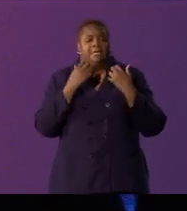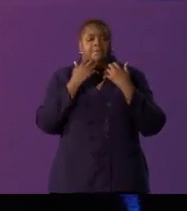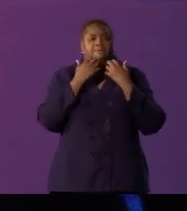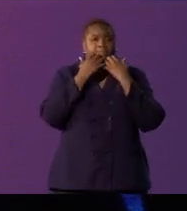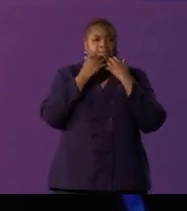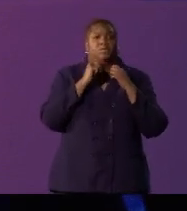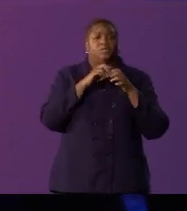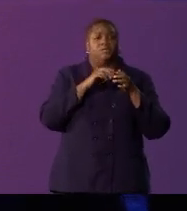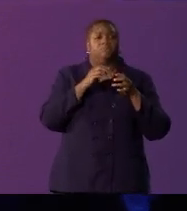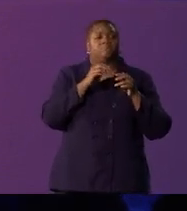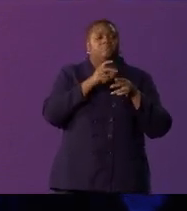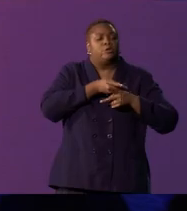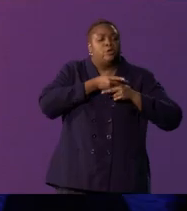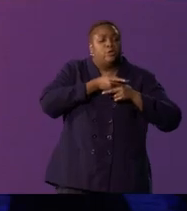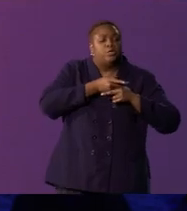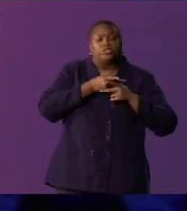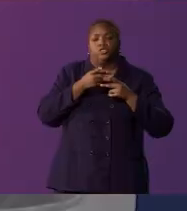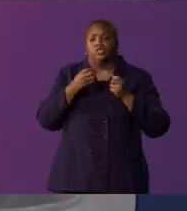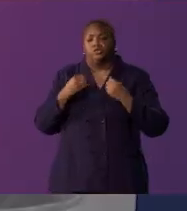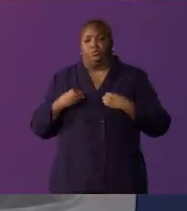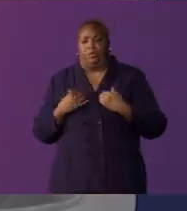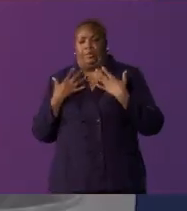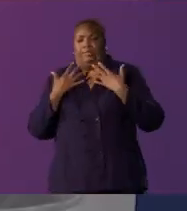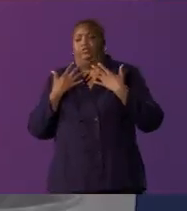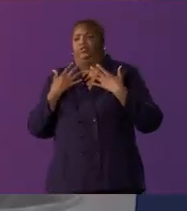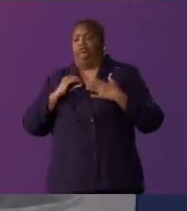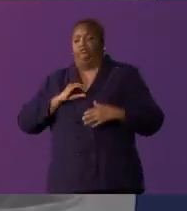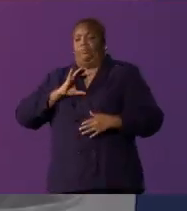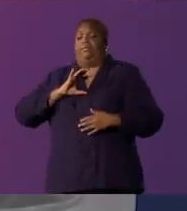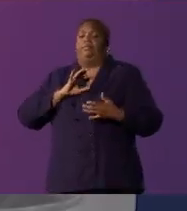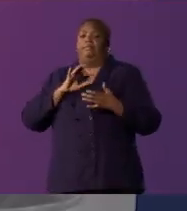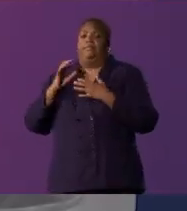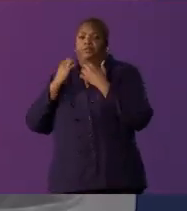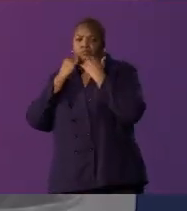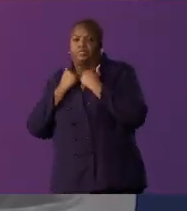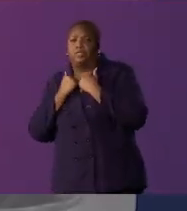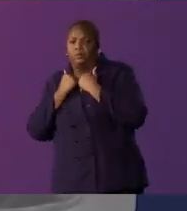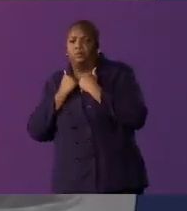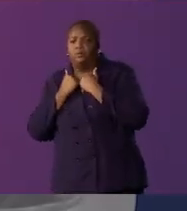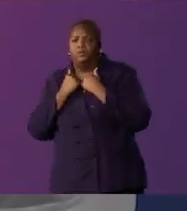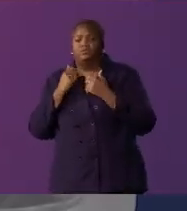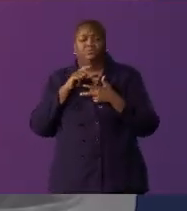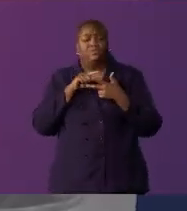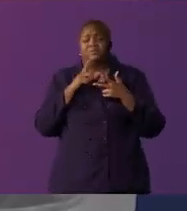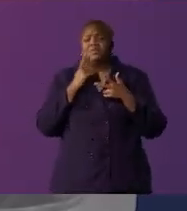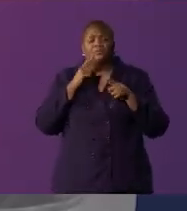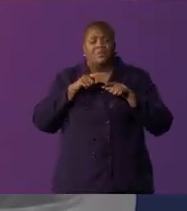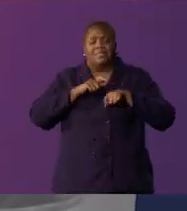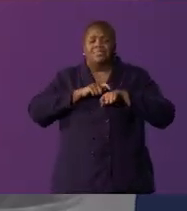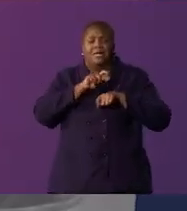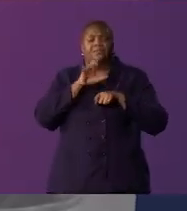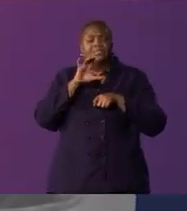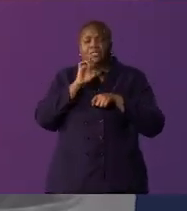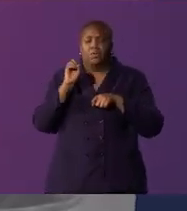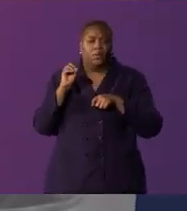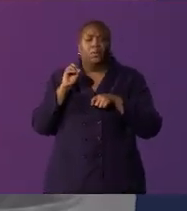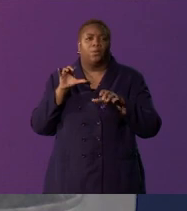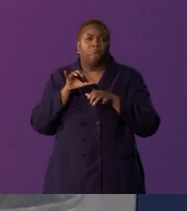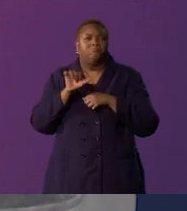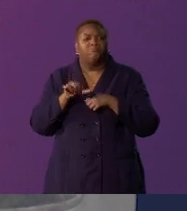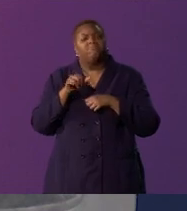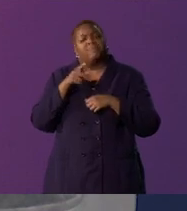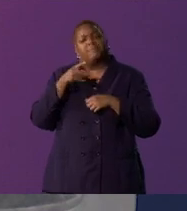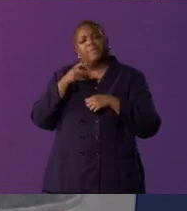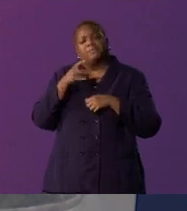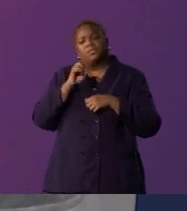product, planet, and people. And we focused on that for all the 12 years that I was CEO. And basically, what was it? PepsiCo was